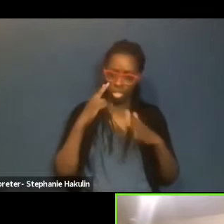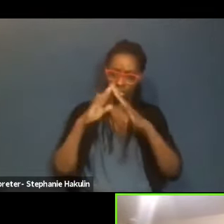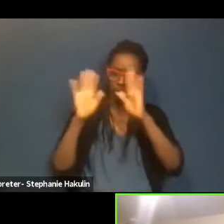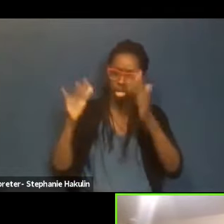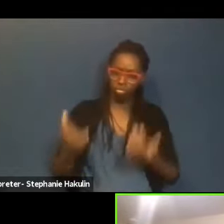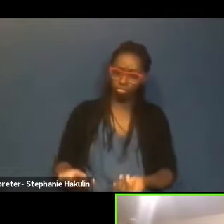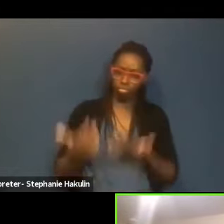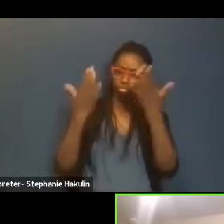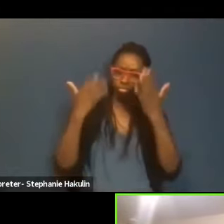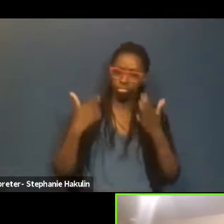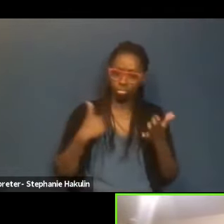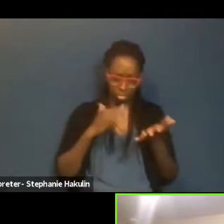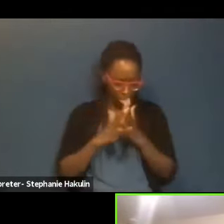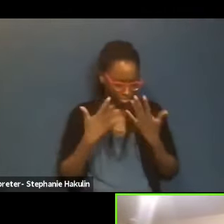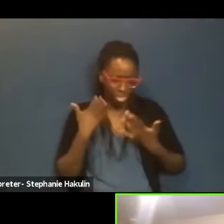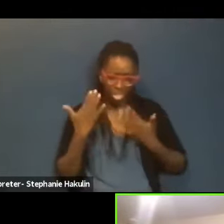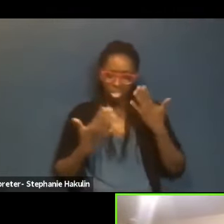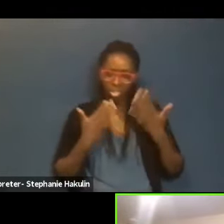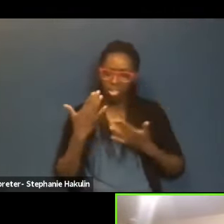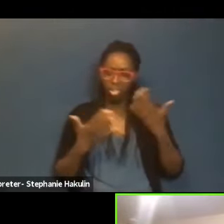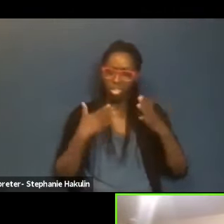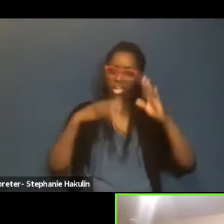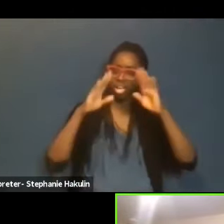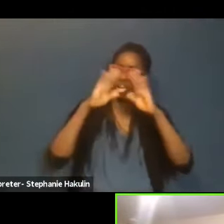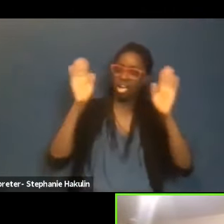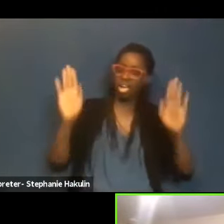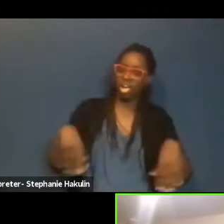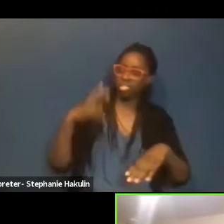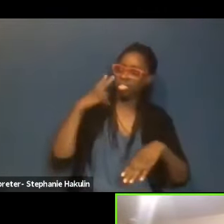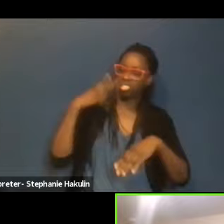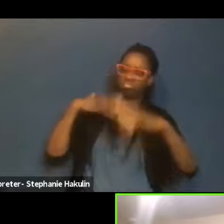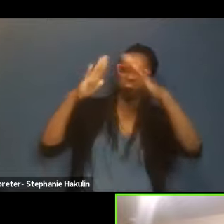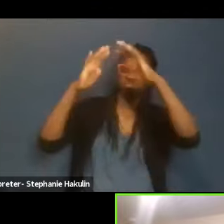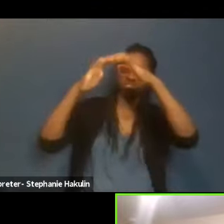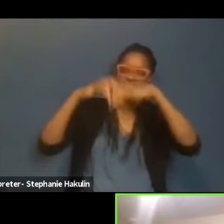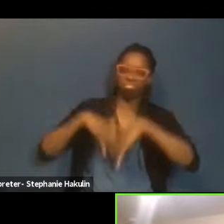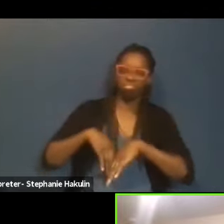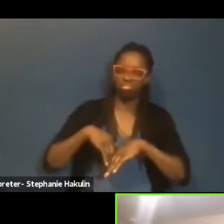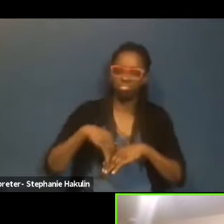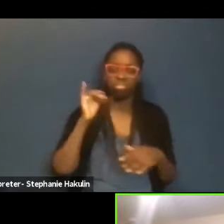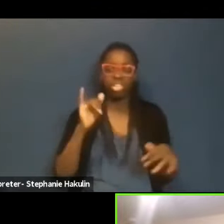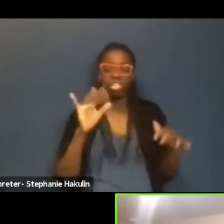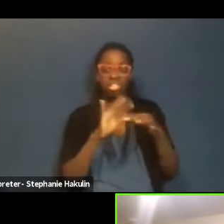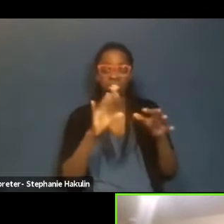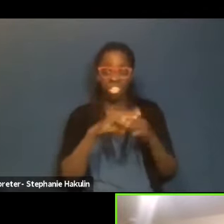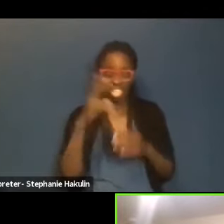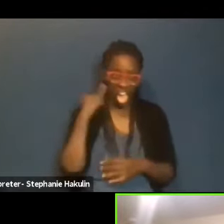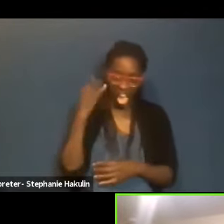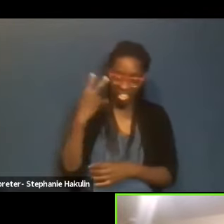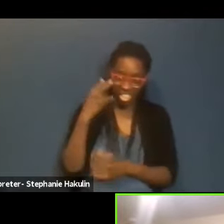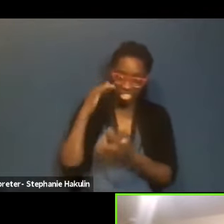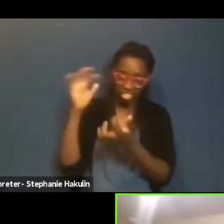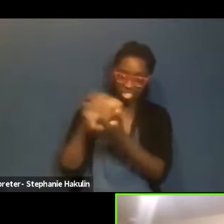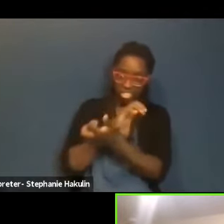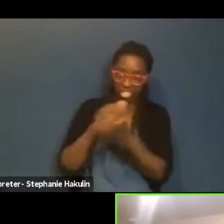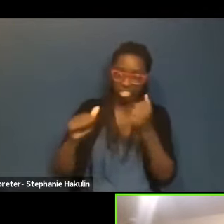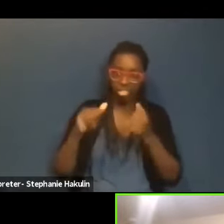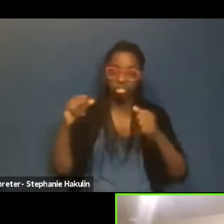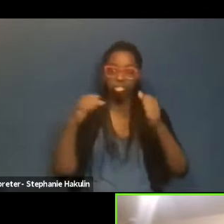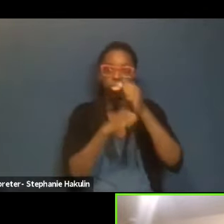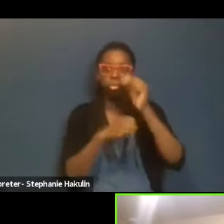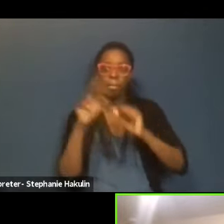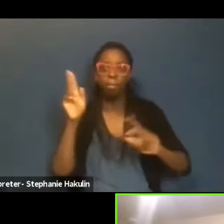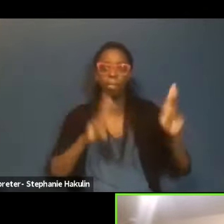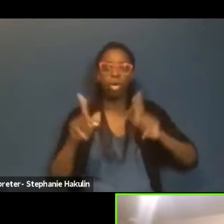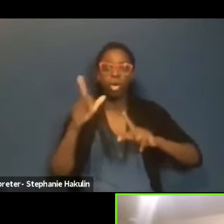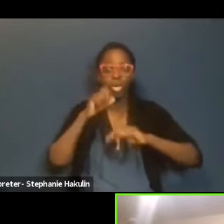of it, crumbling your racist complex. And if there's going to be destruction of a structure, the people who protect it must go